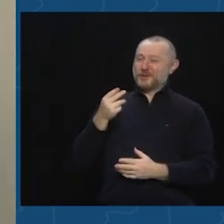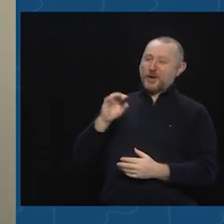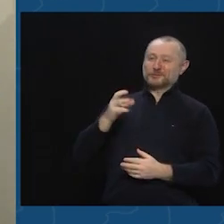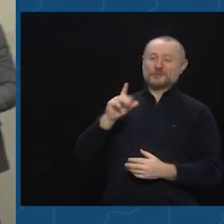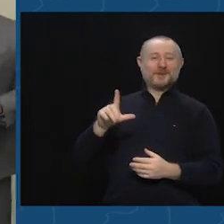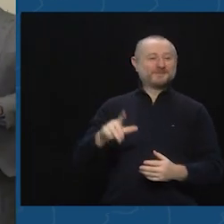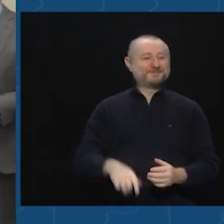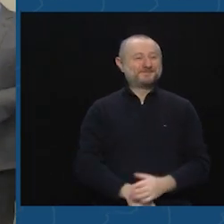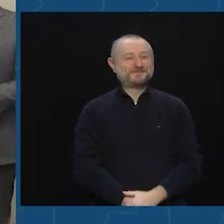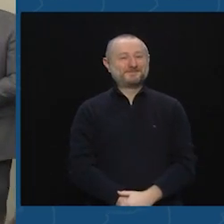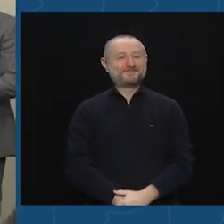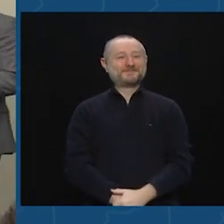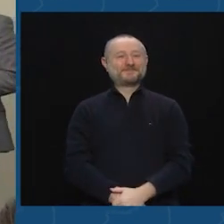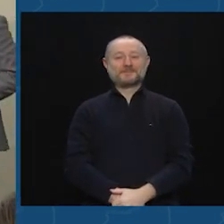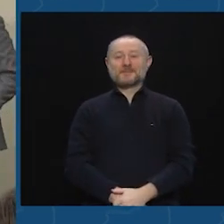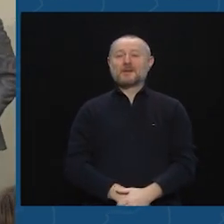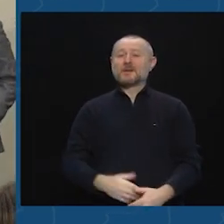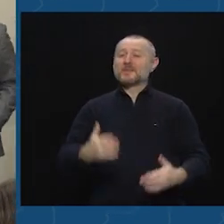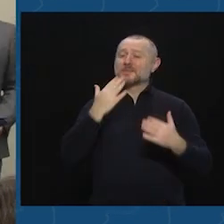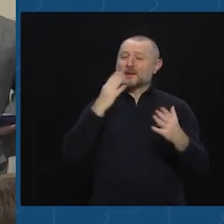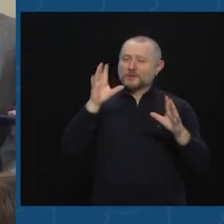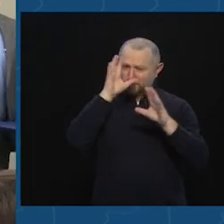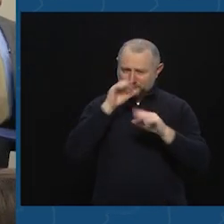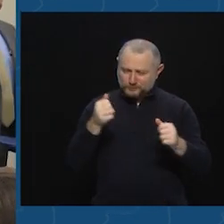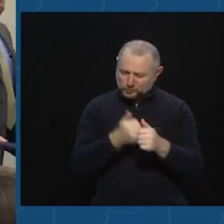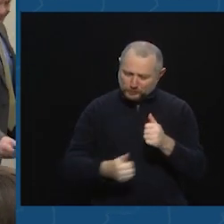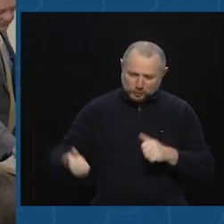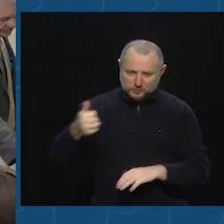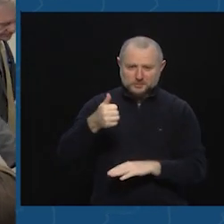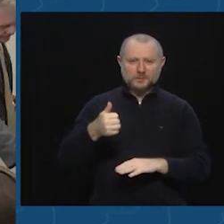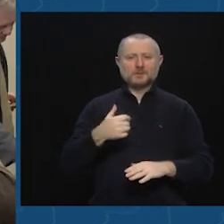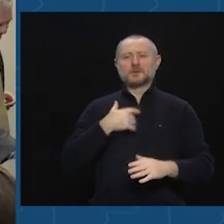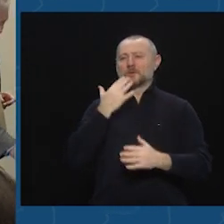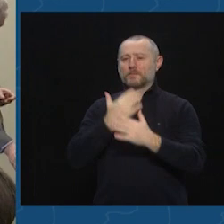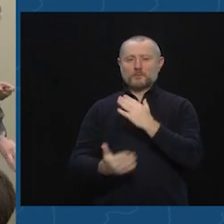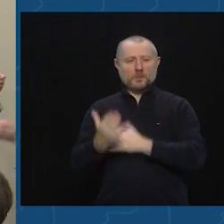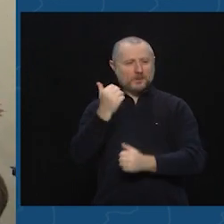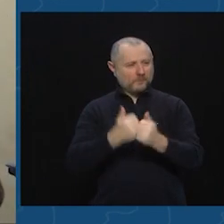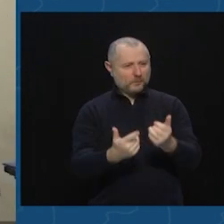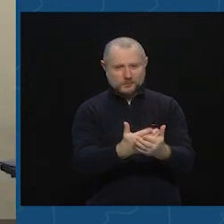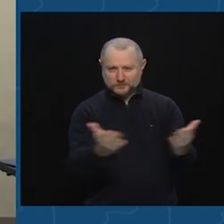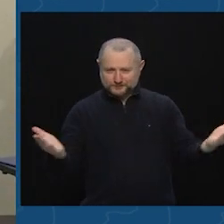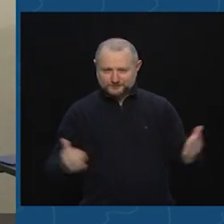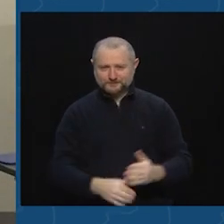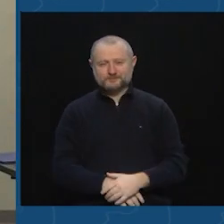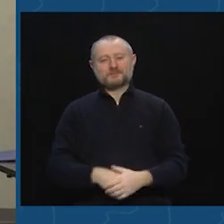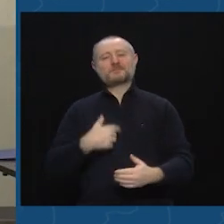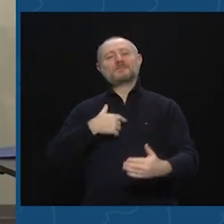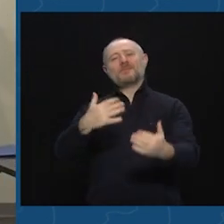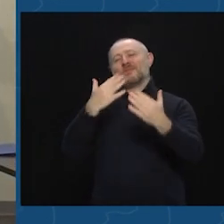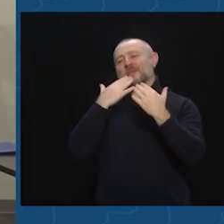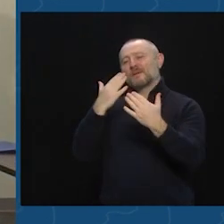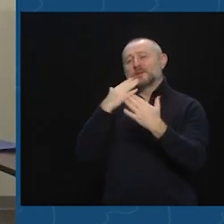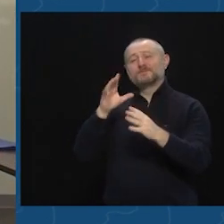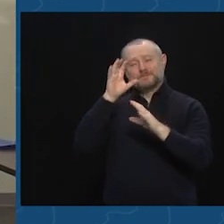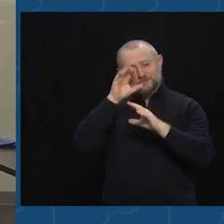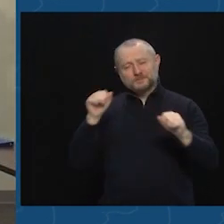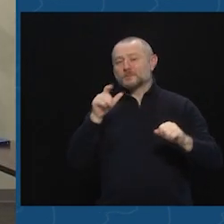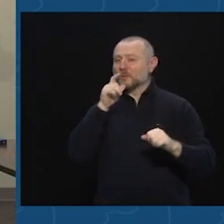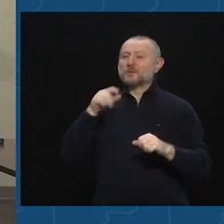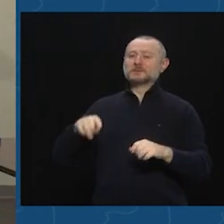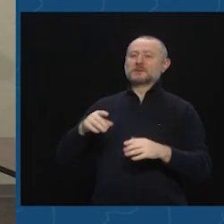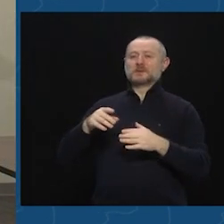Thank you, Superintendent, and good morning, everyone. Superintendent, I want to thank you for leading this incredible team of dedicated